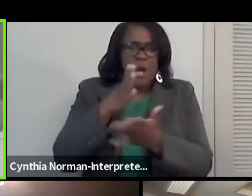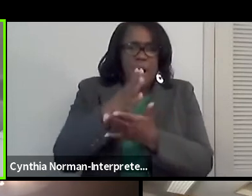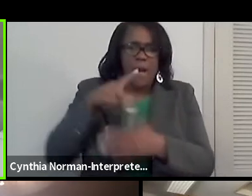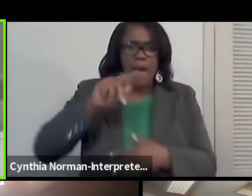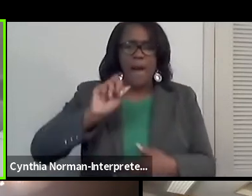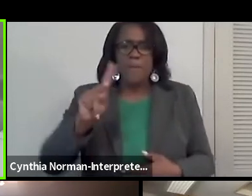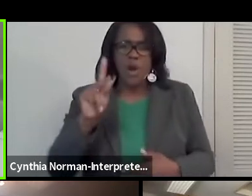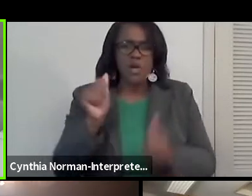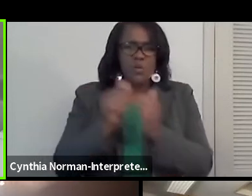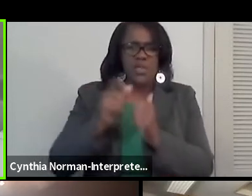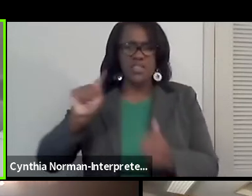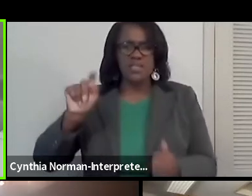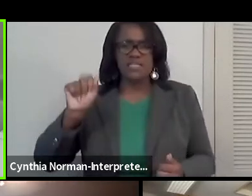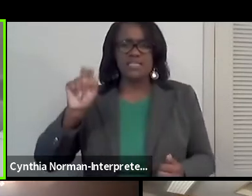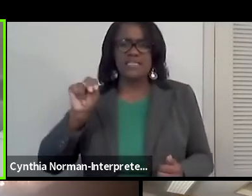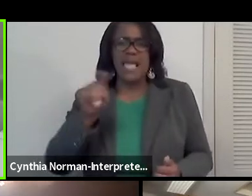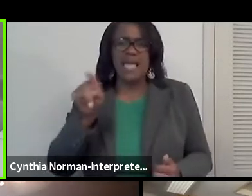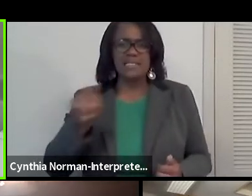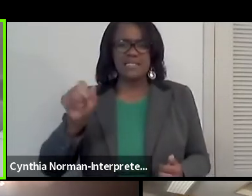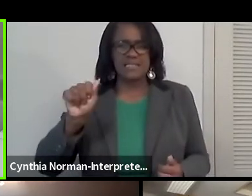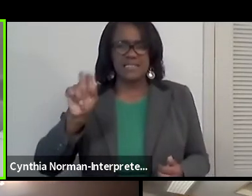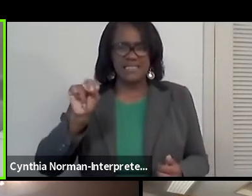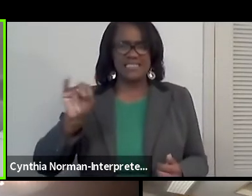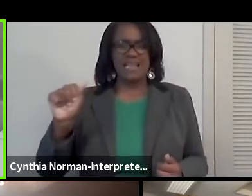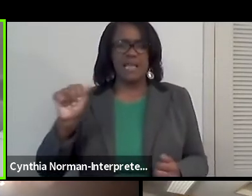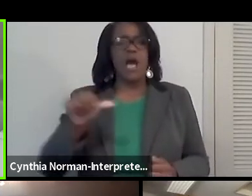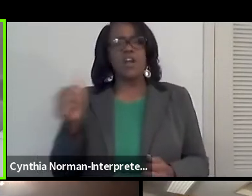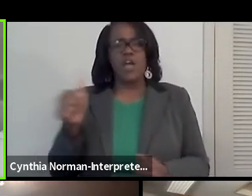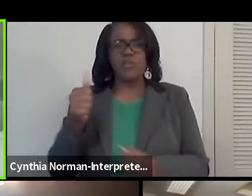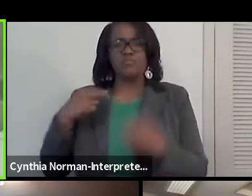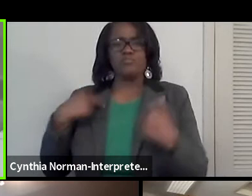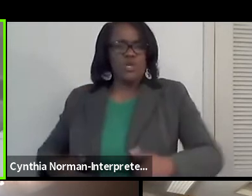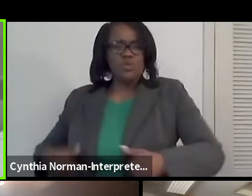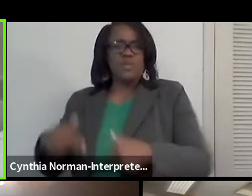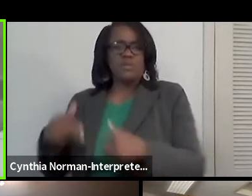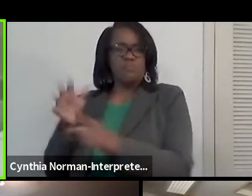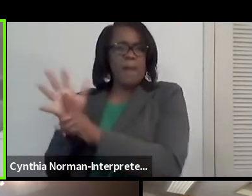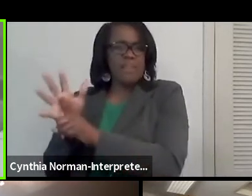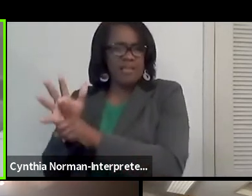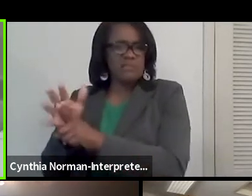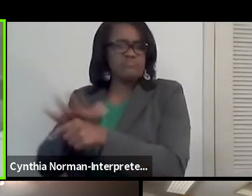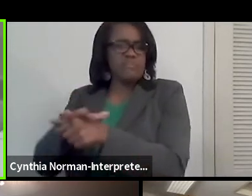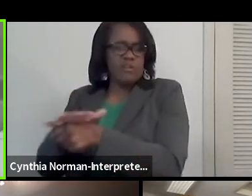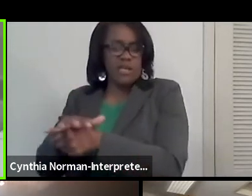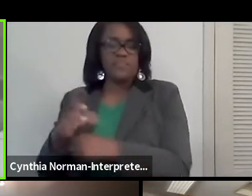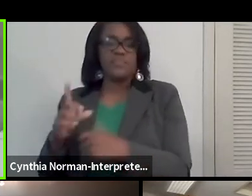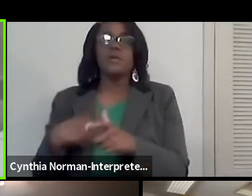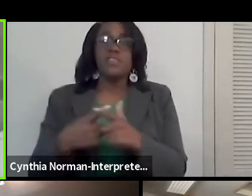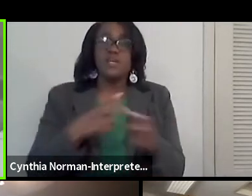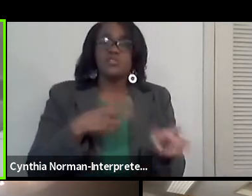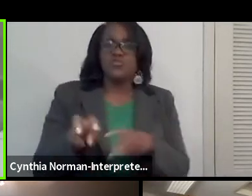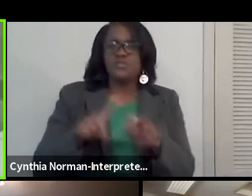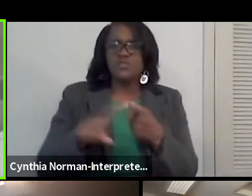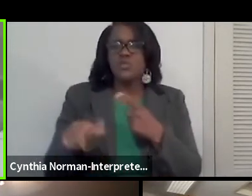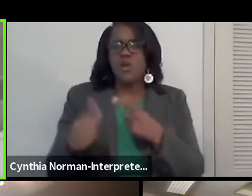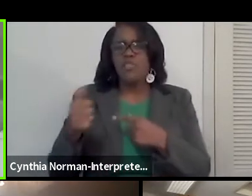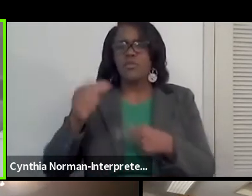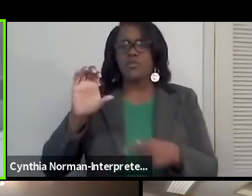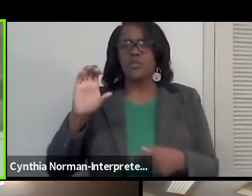human dominated area. And then I worked for a while on a project that was protecting